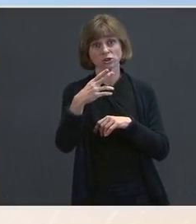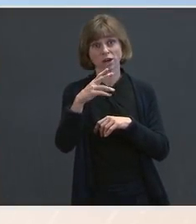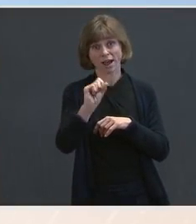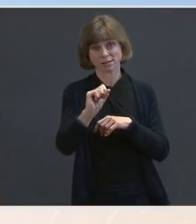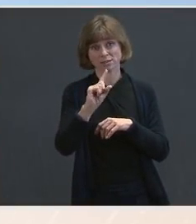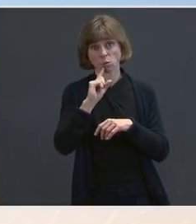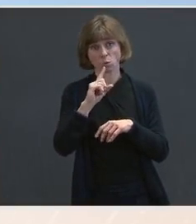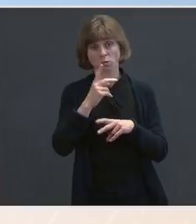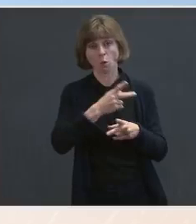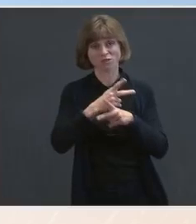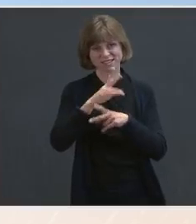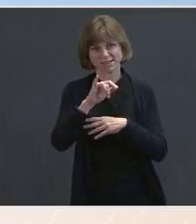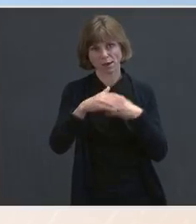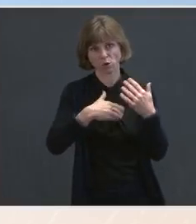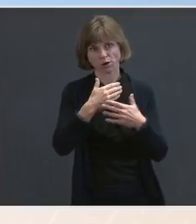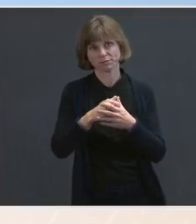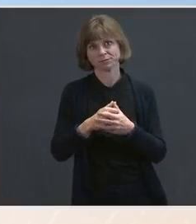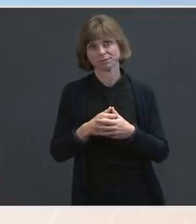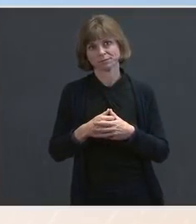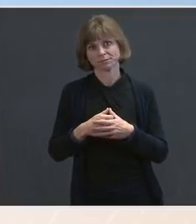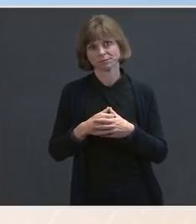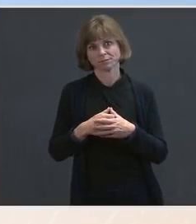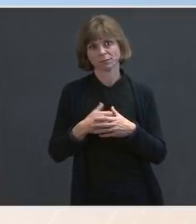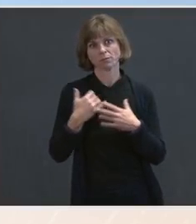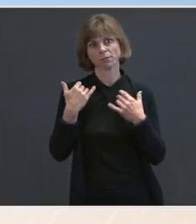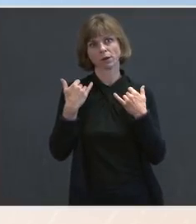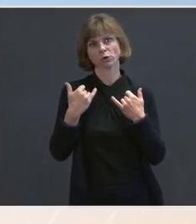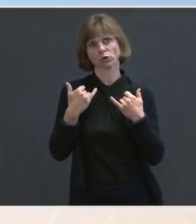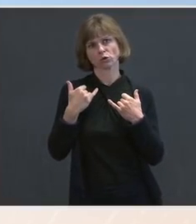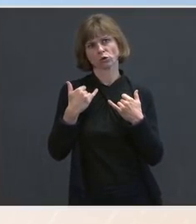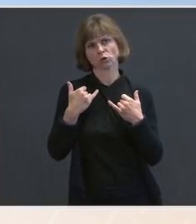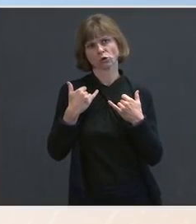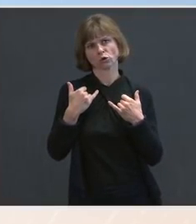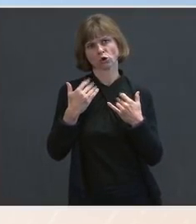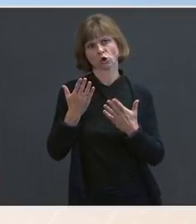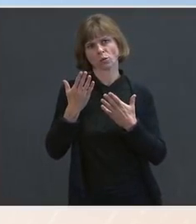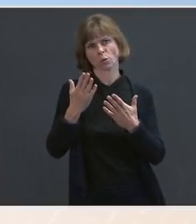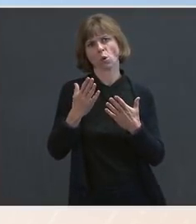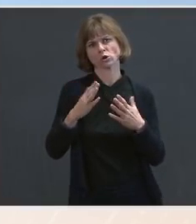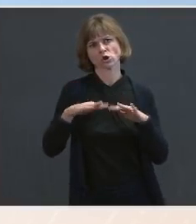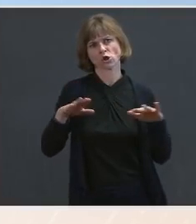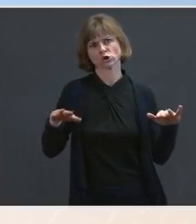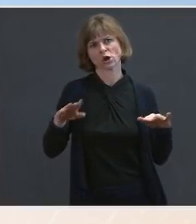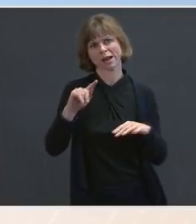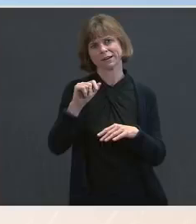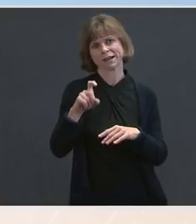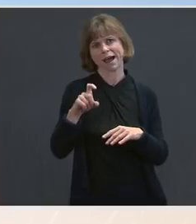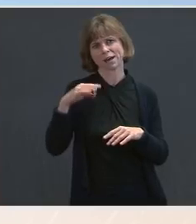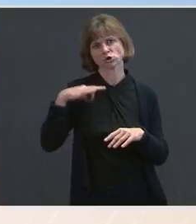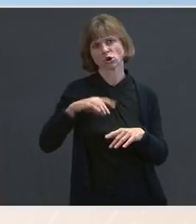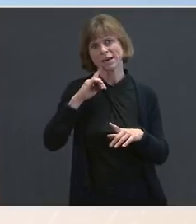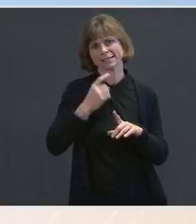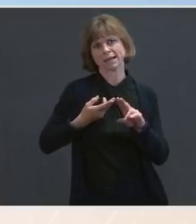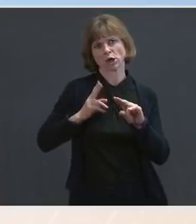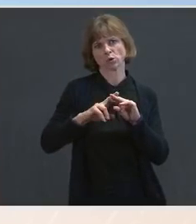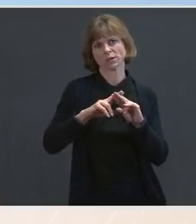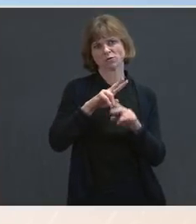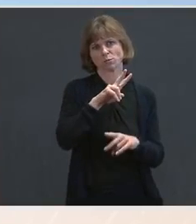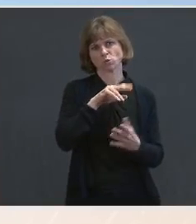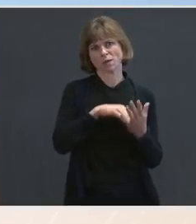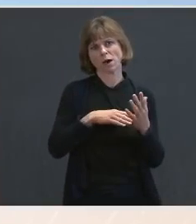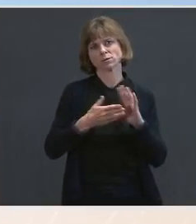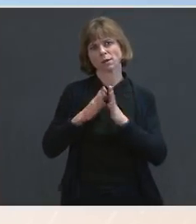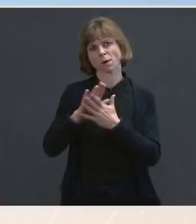process. And in the current stimulus proposal, the child tax credit is expanded temporarily from $2,000 to $3,000.